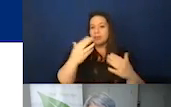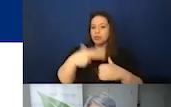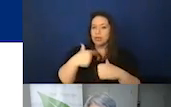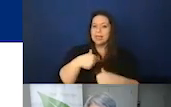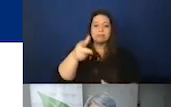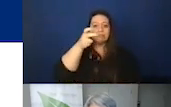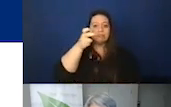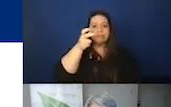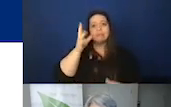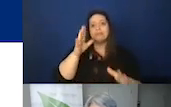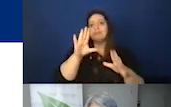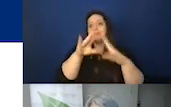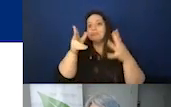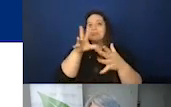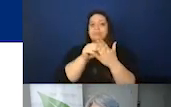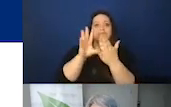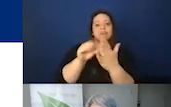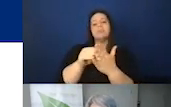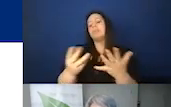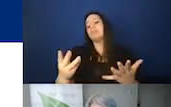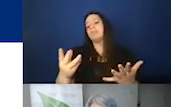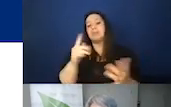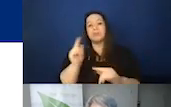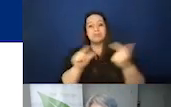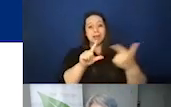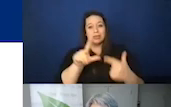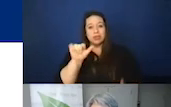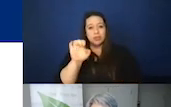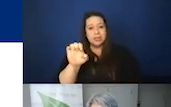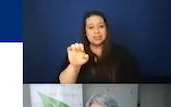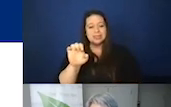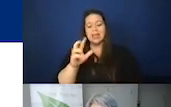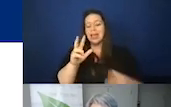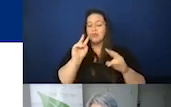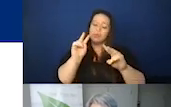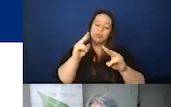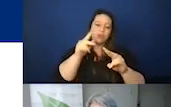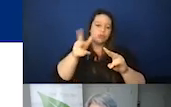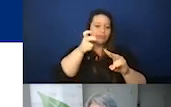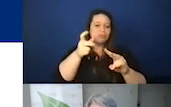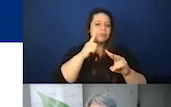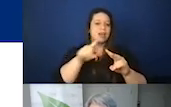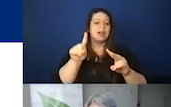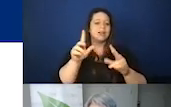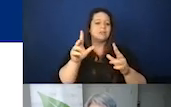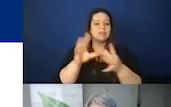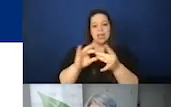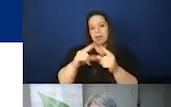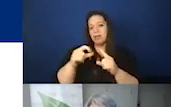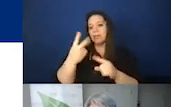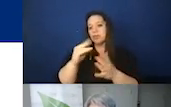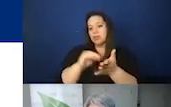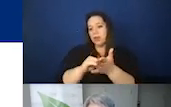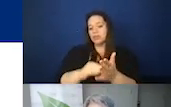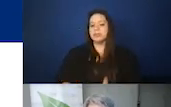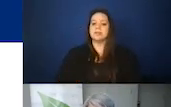And look, I will turn it back to Louise and look forward very much to hearing the comments of the two